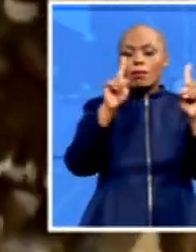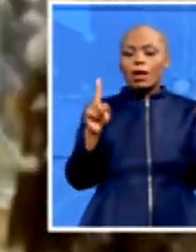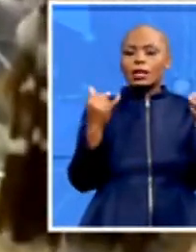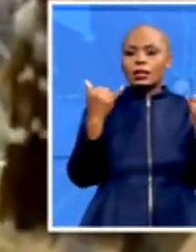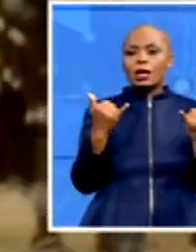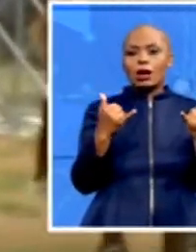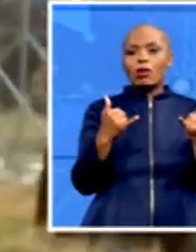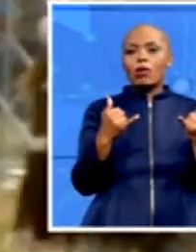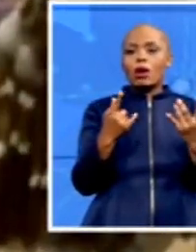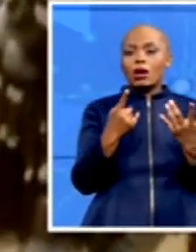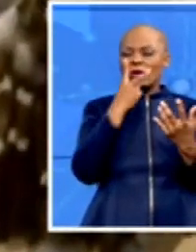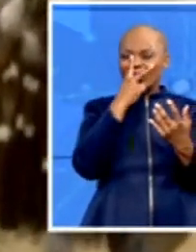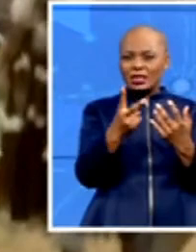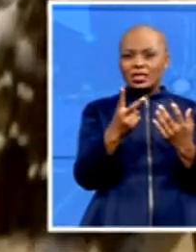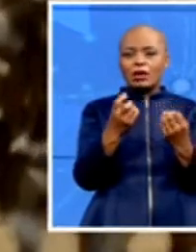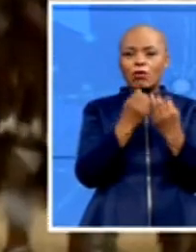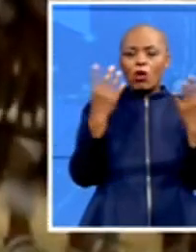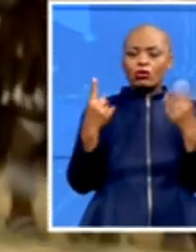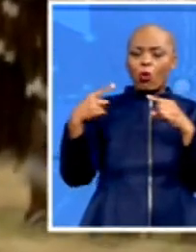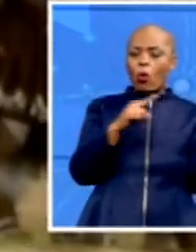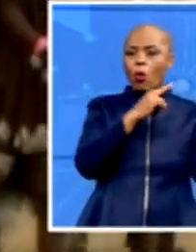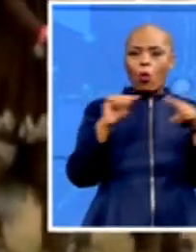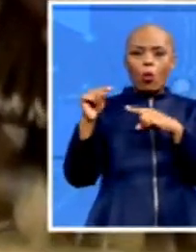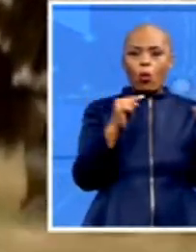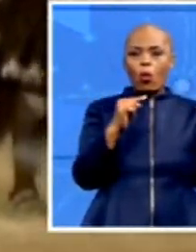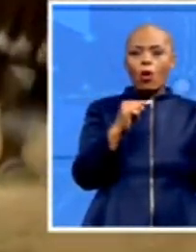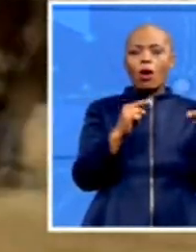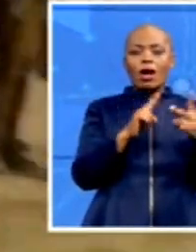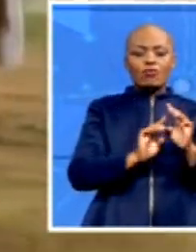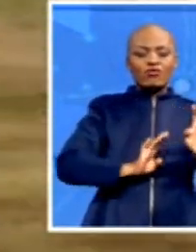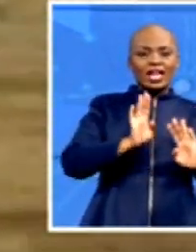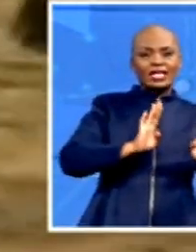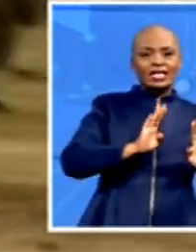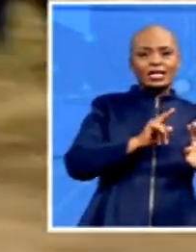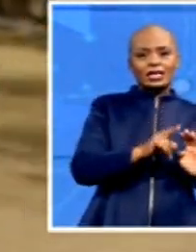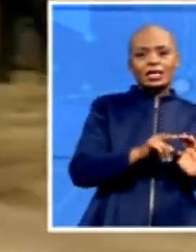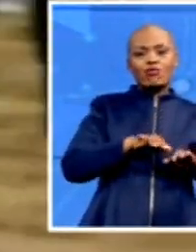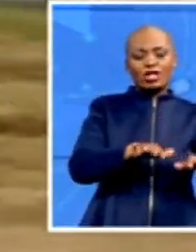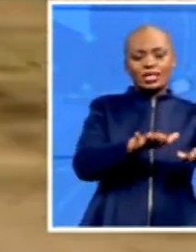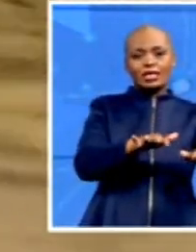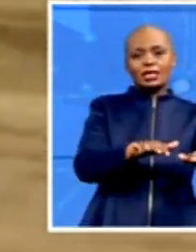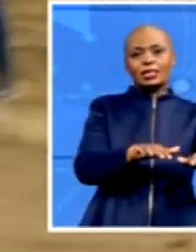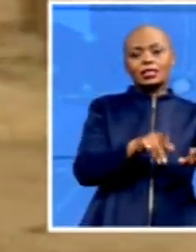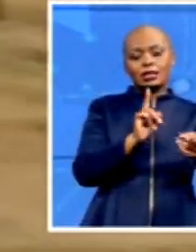war was between the British Empire and the Zulu Kingdom. Just a brief history. On January